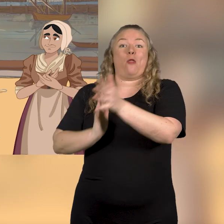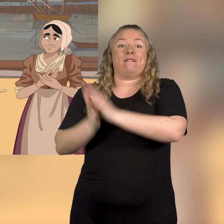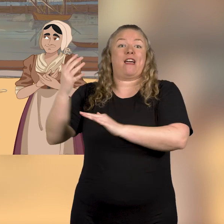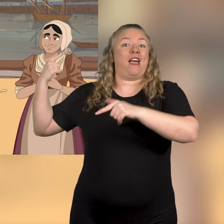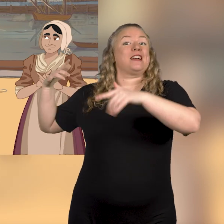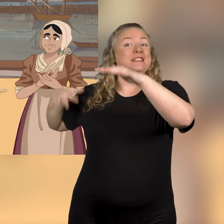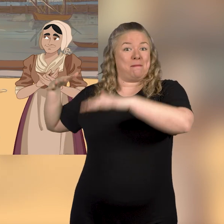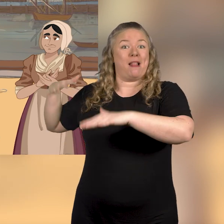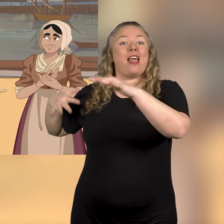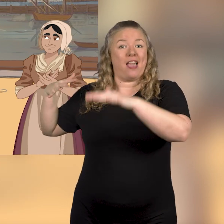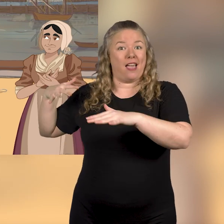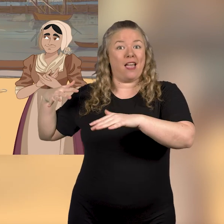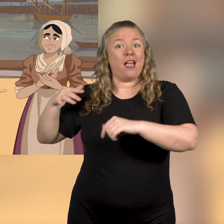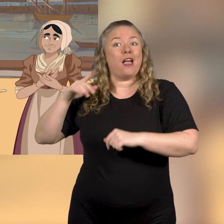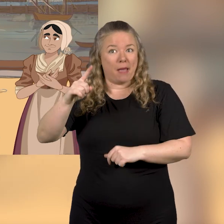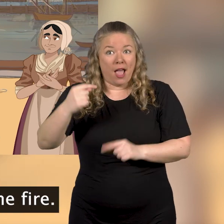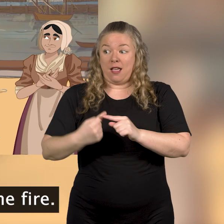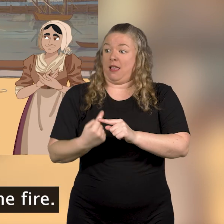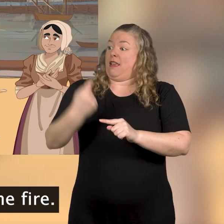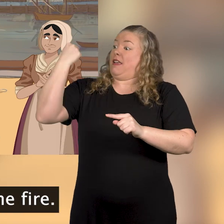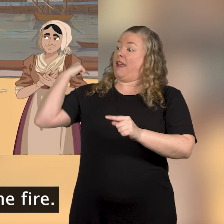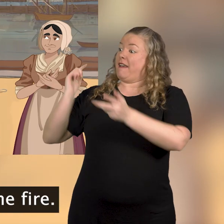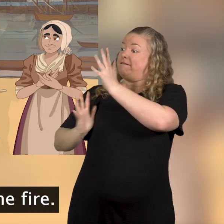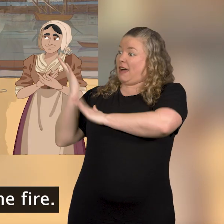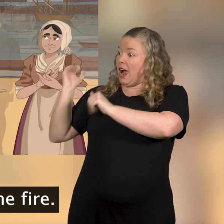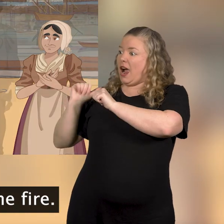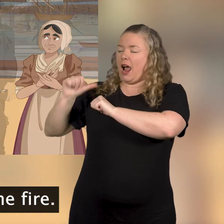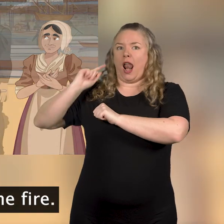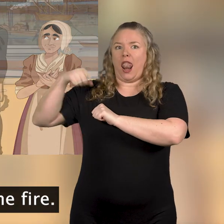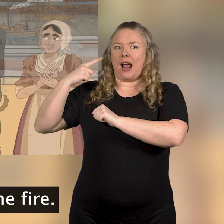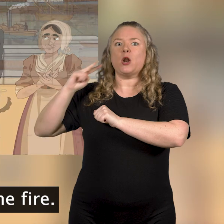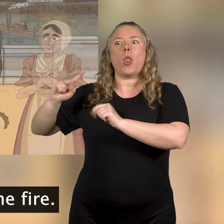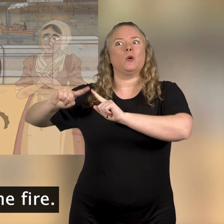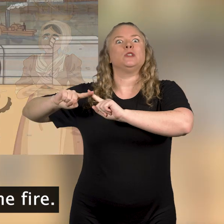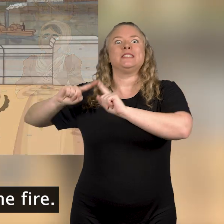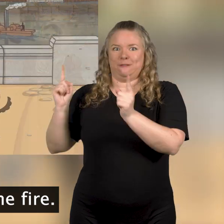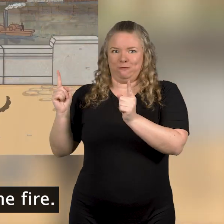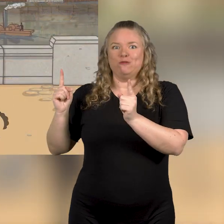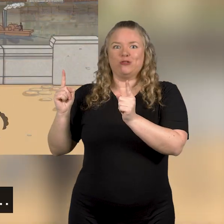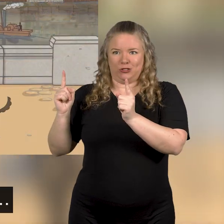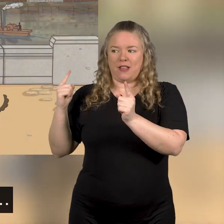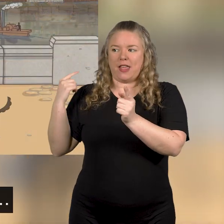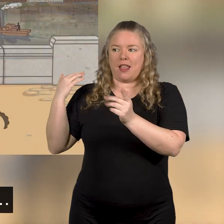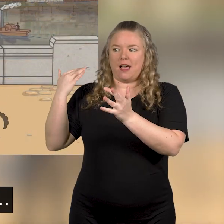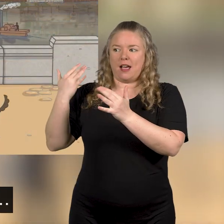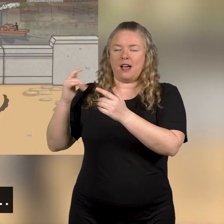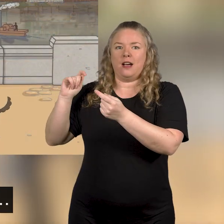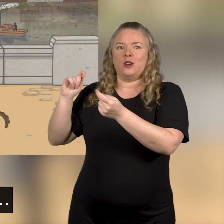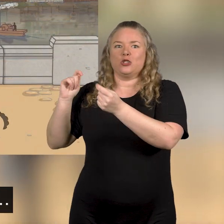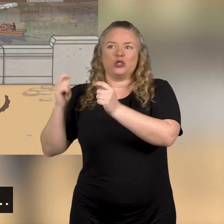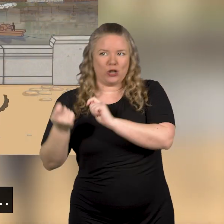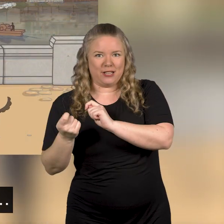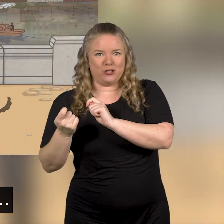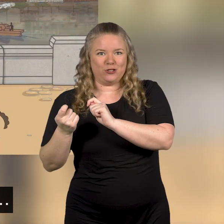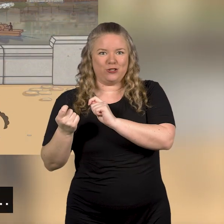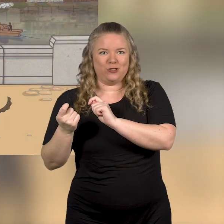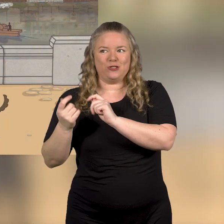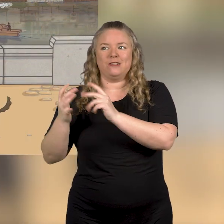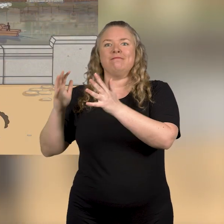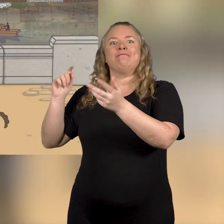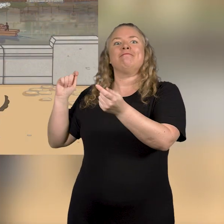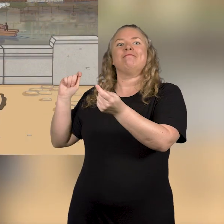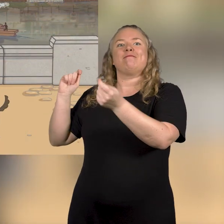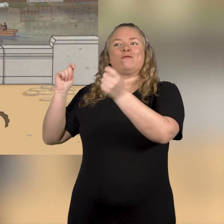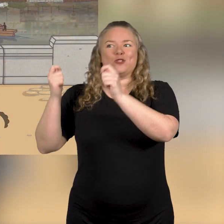in the same places as before the fire. London looked very different after the fire, and since then it has changed